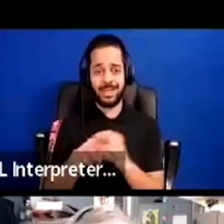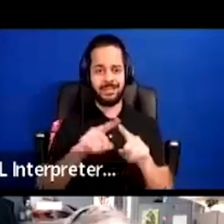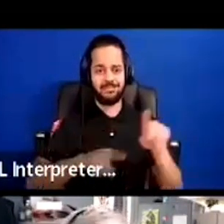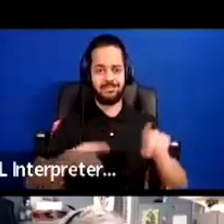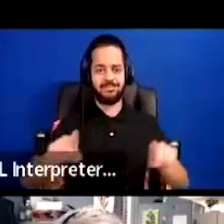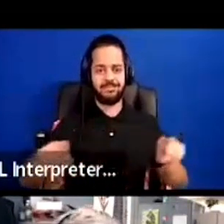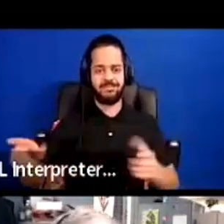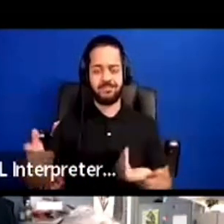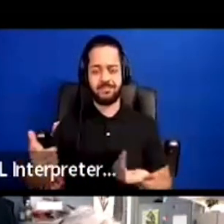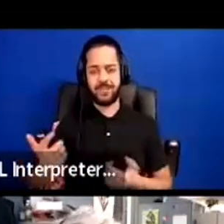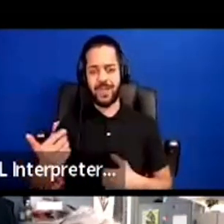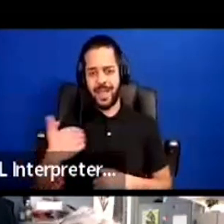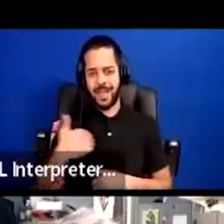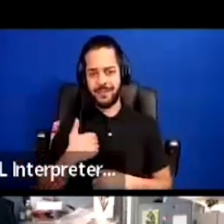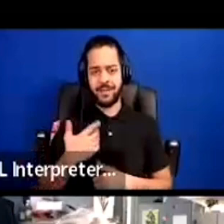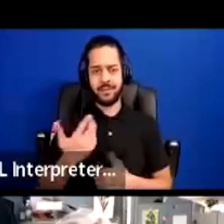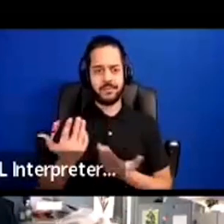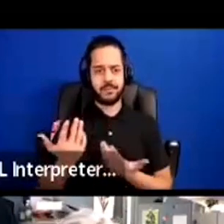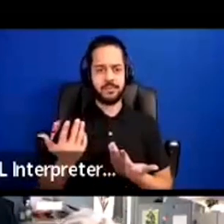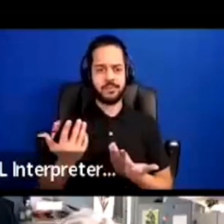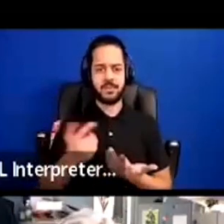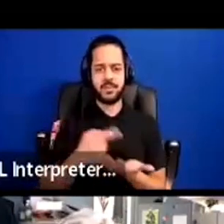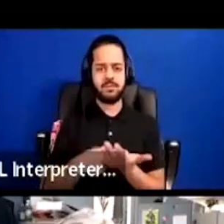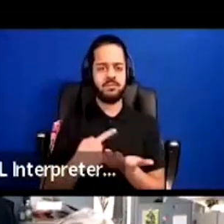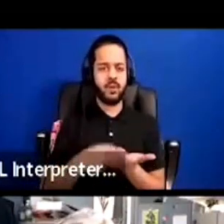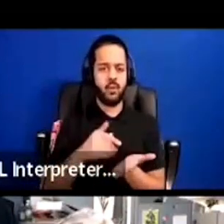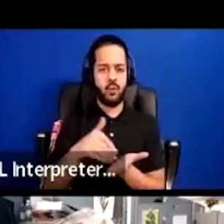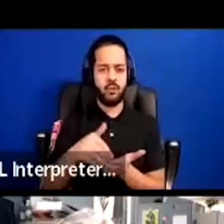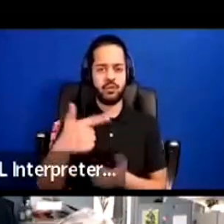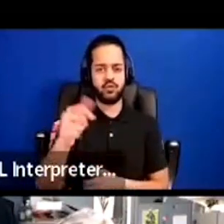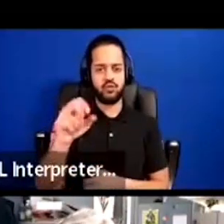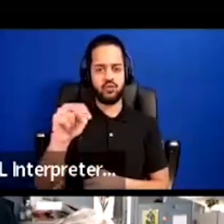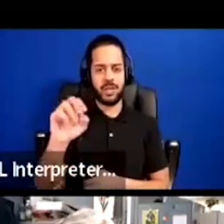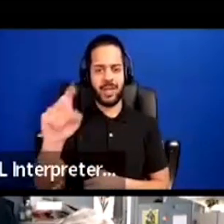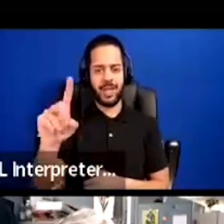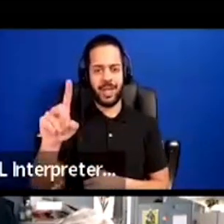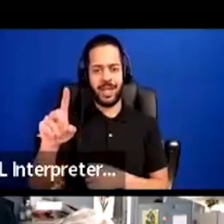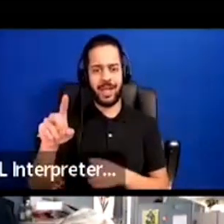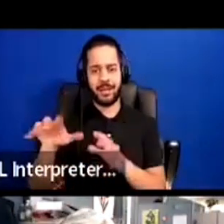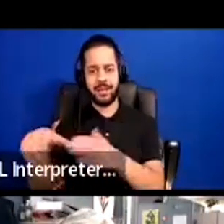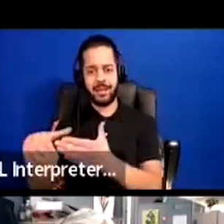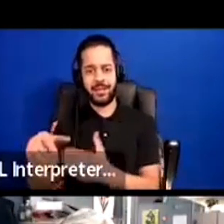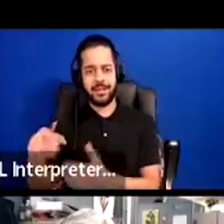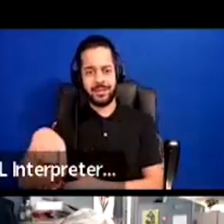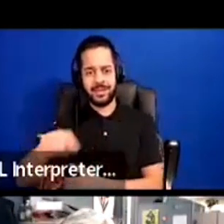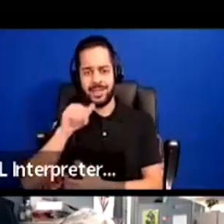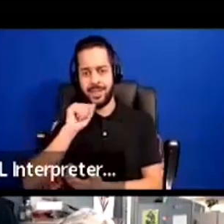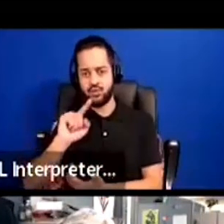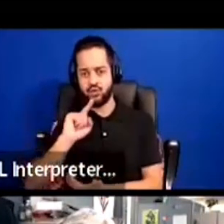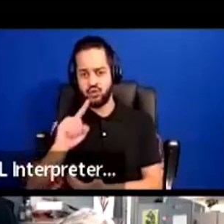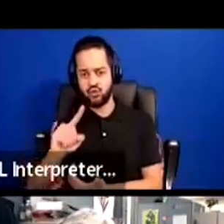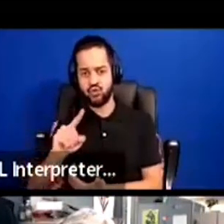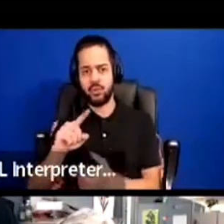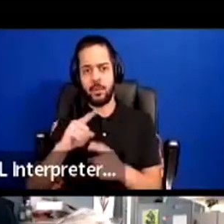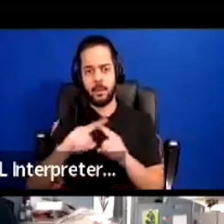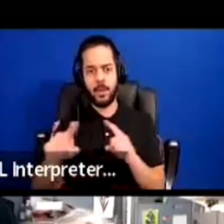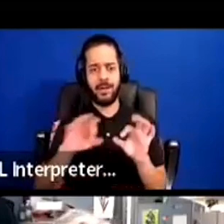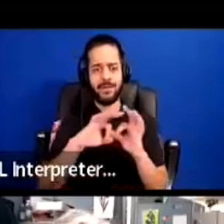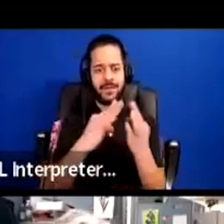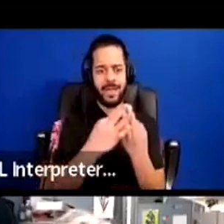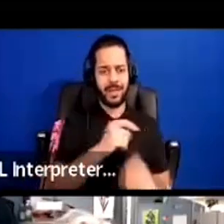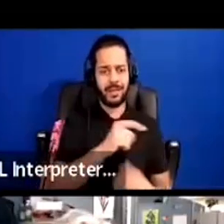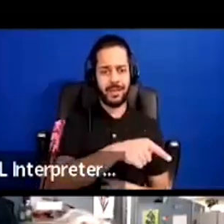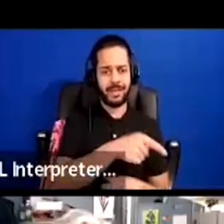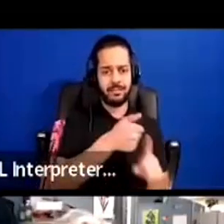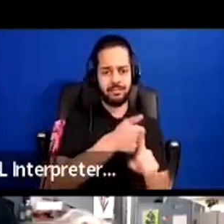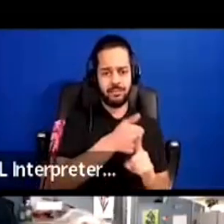includes, we always talk about, the gen ed folks aren't quite sure, but also how are we supporting families to help them